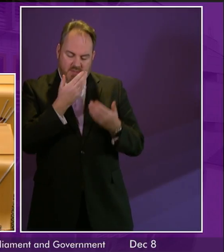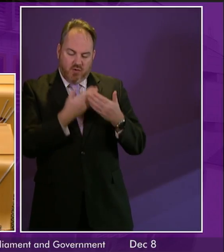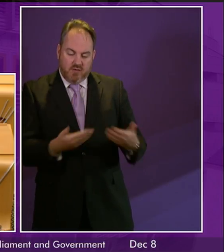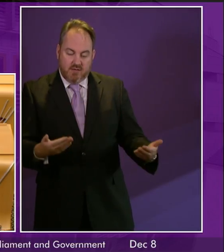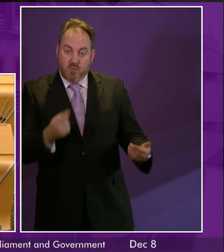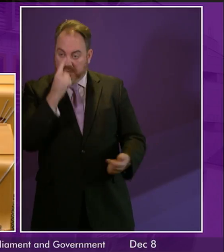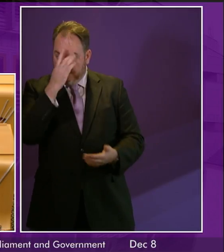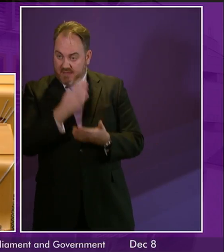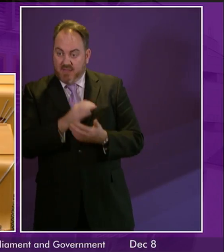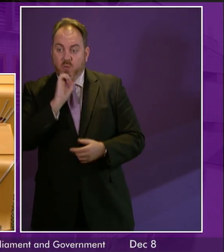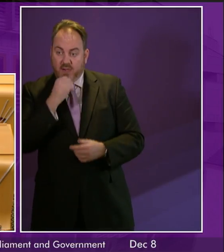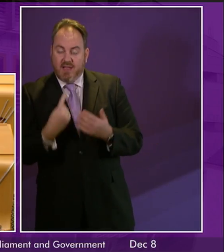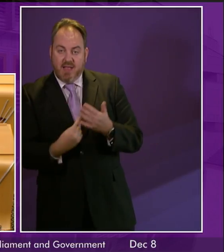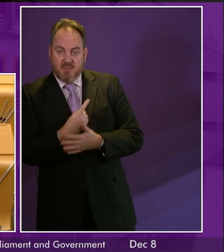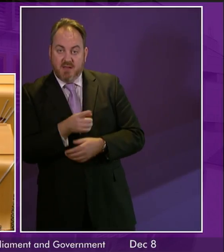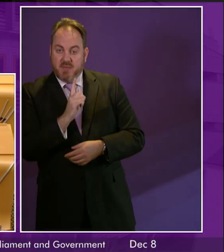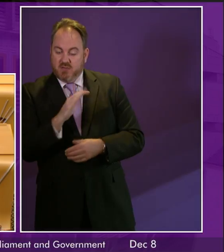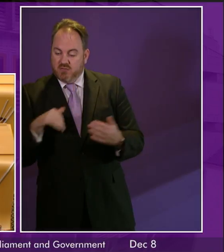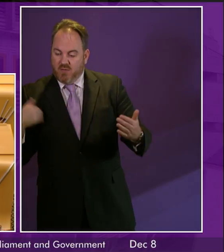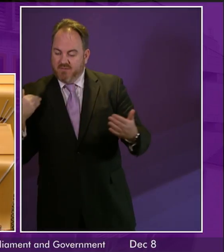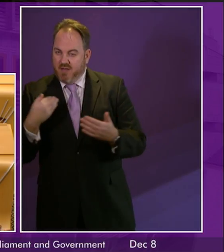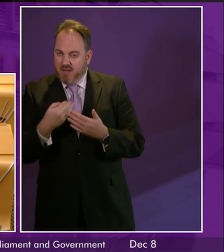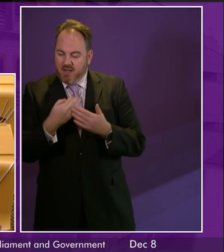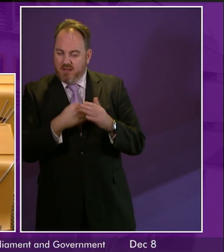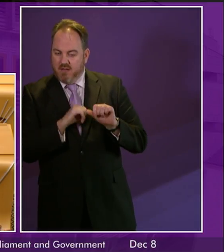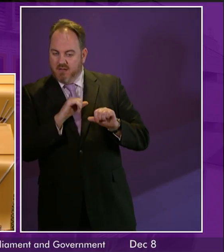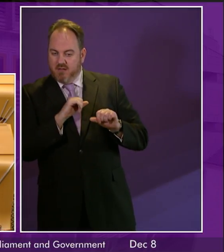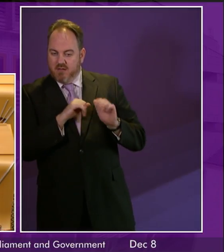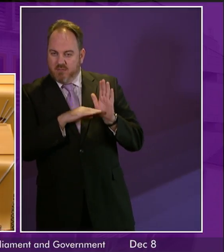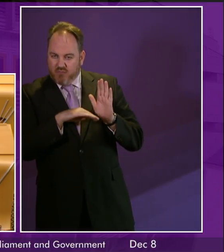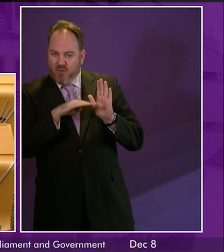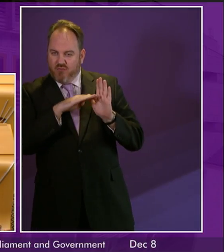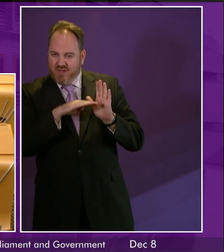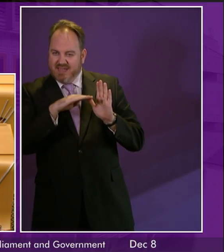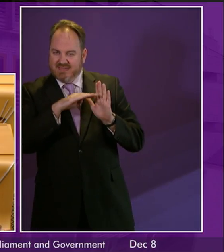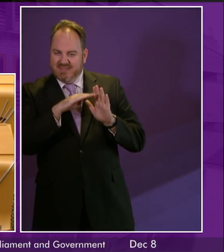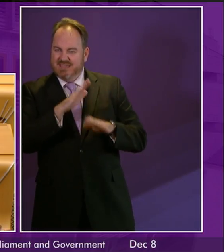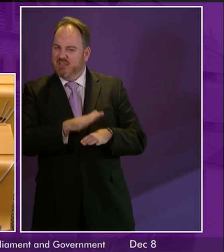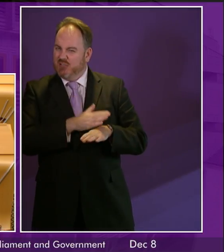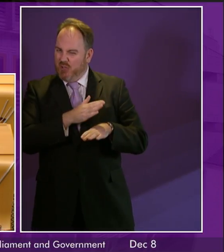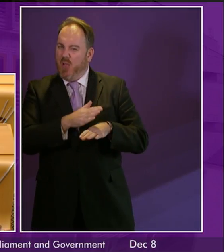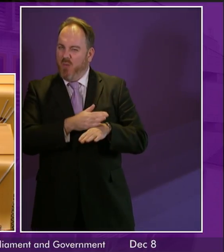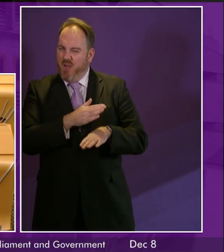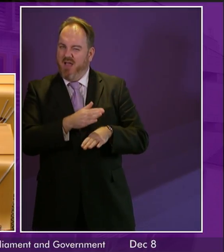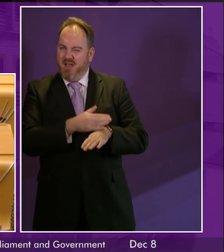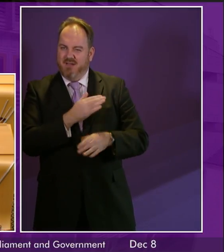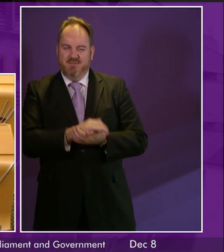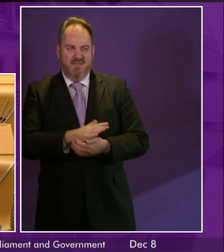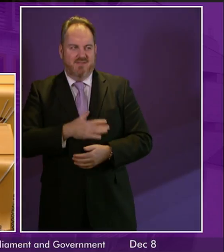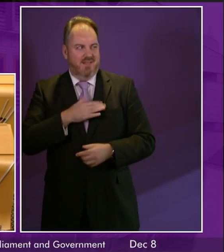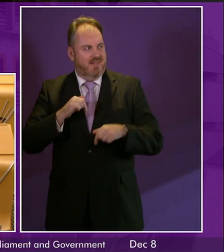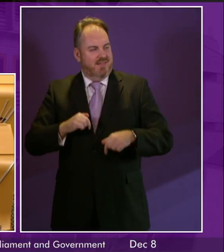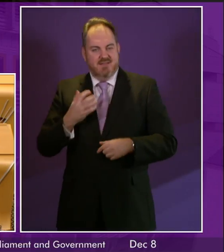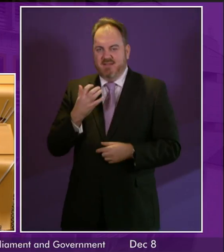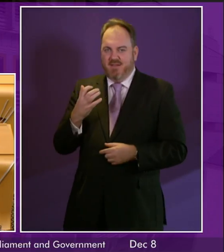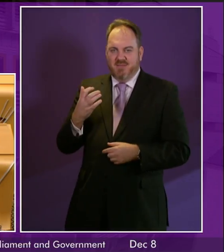is happening, although progress to date has been slower than we would have wished. Mr. Tomkins sometimes says this government doesn't have